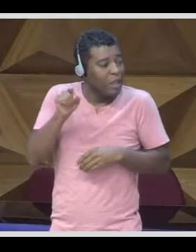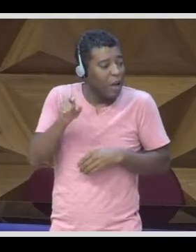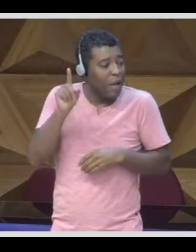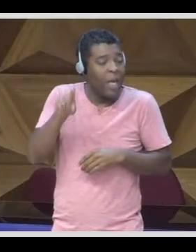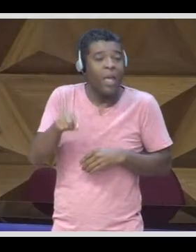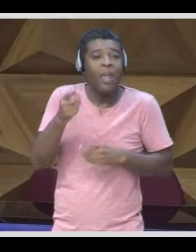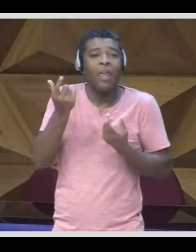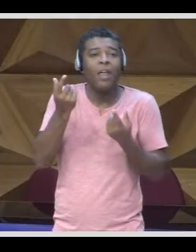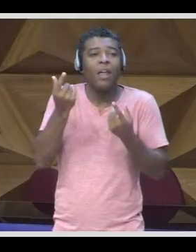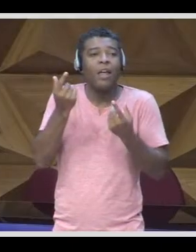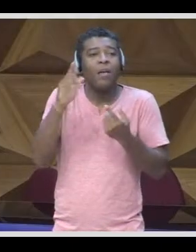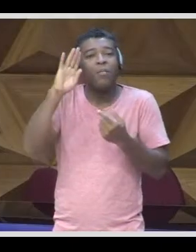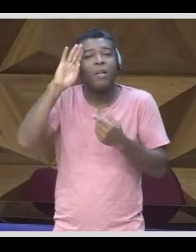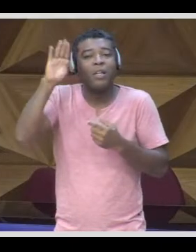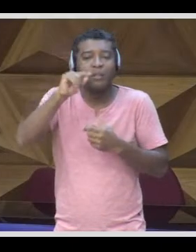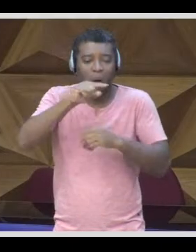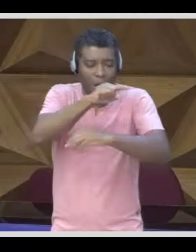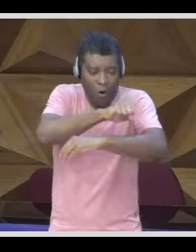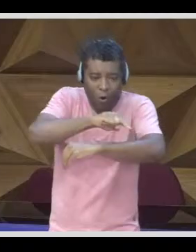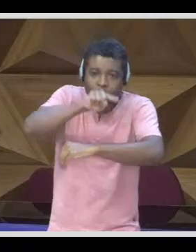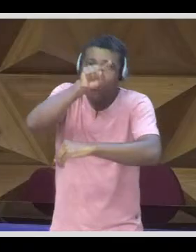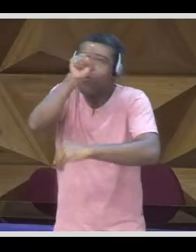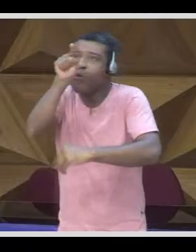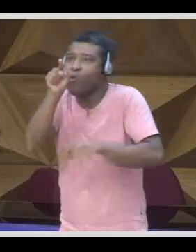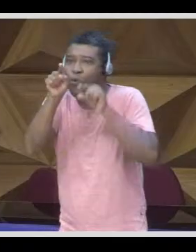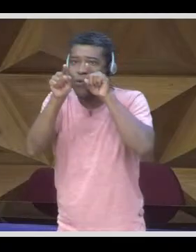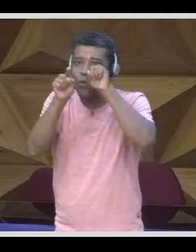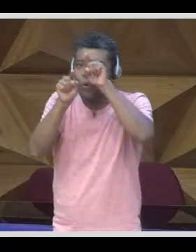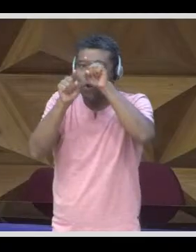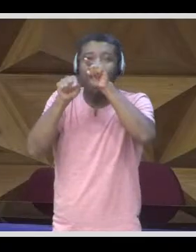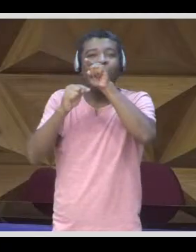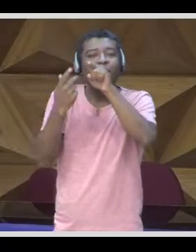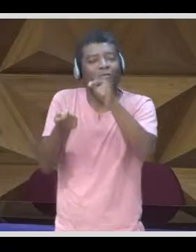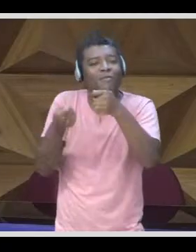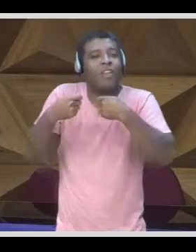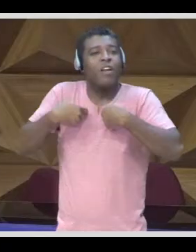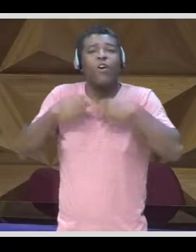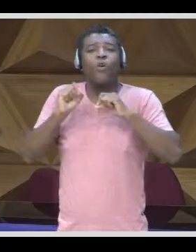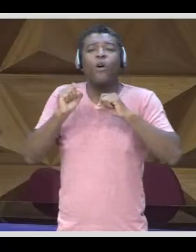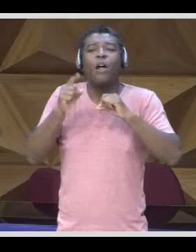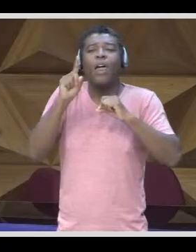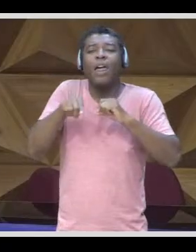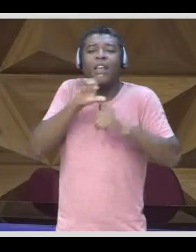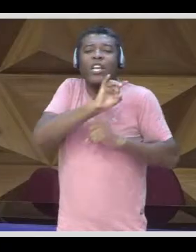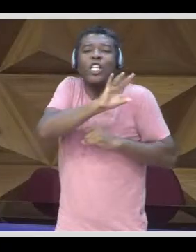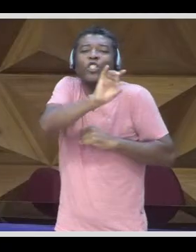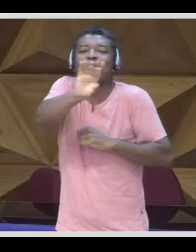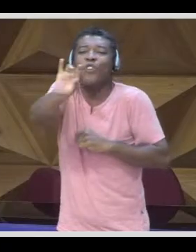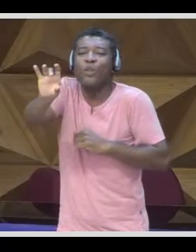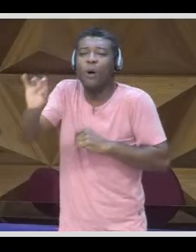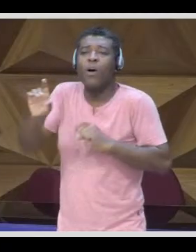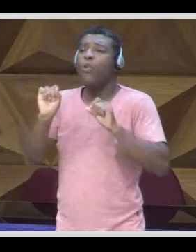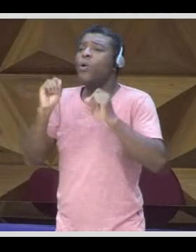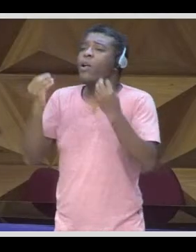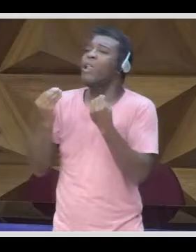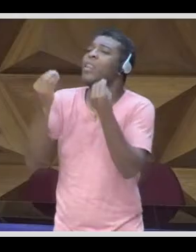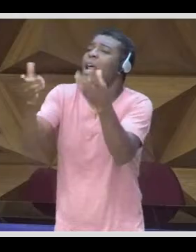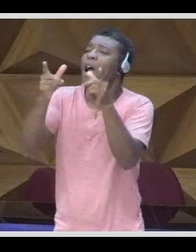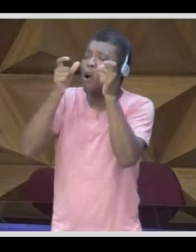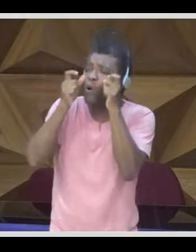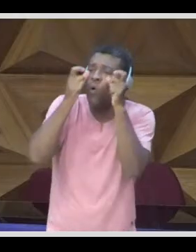And this is really an individual trait. What makes you curious? You could think and ask yourself. Something novel makes me